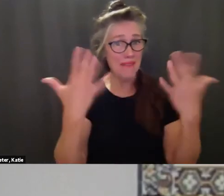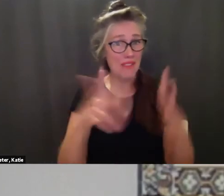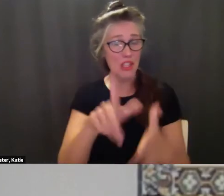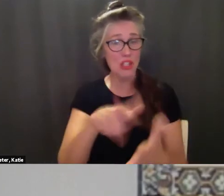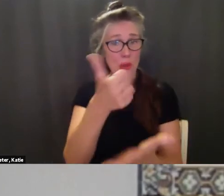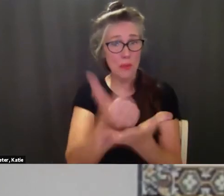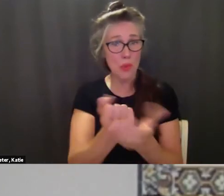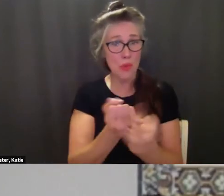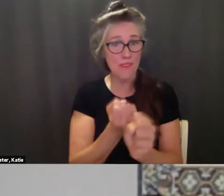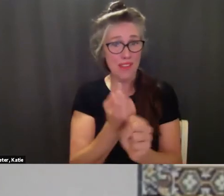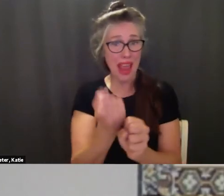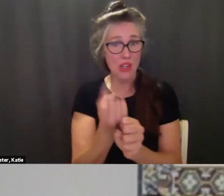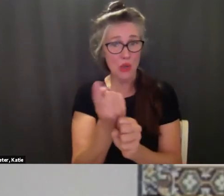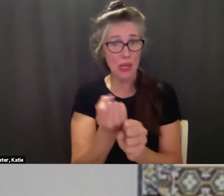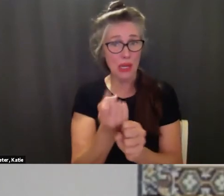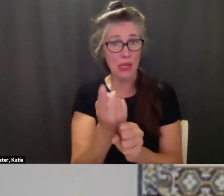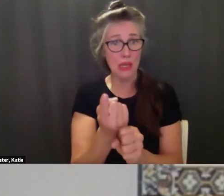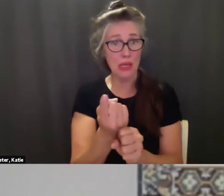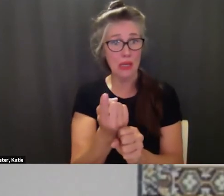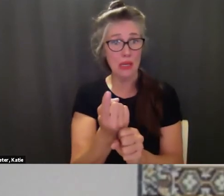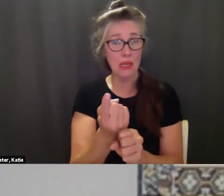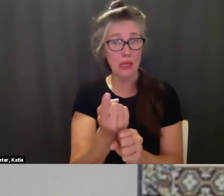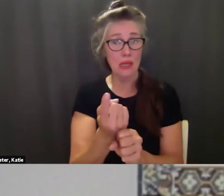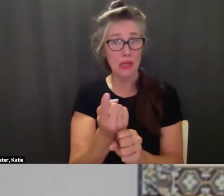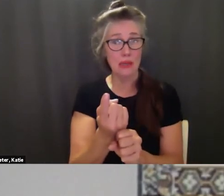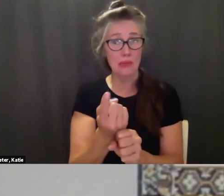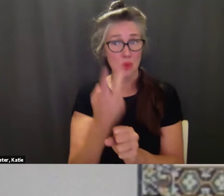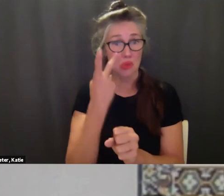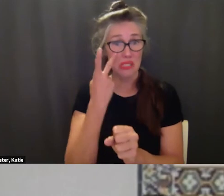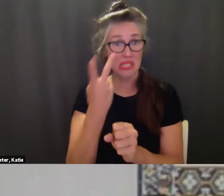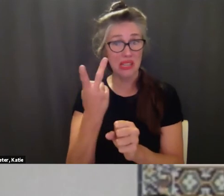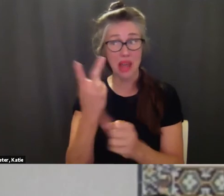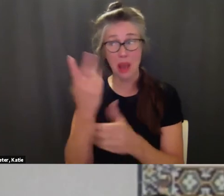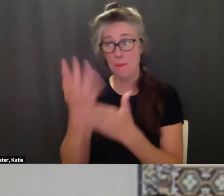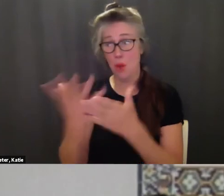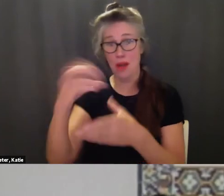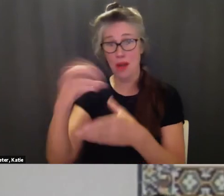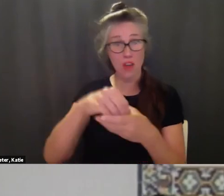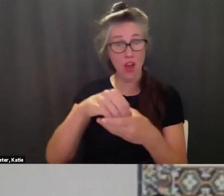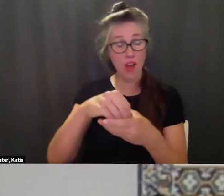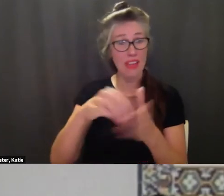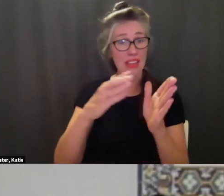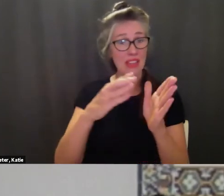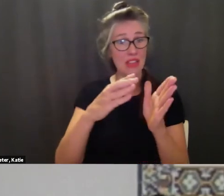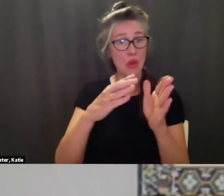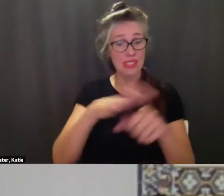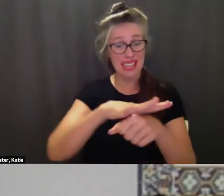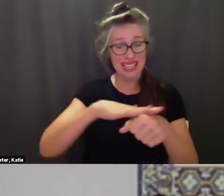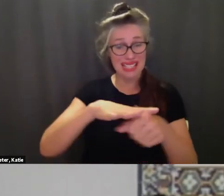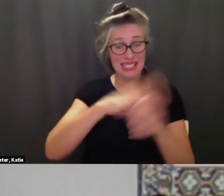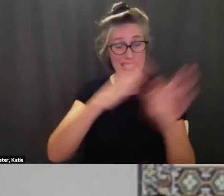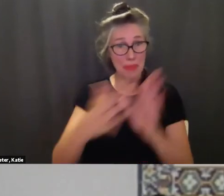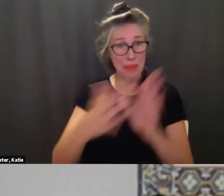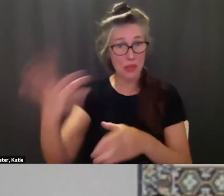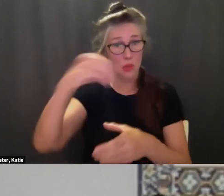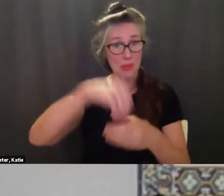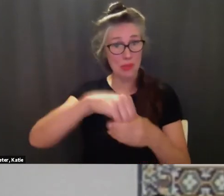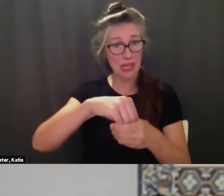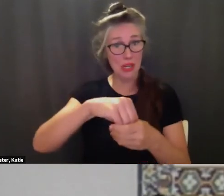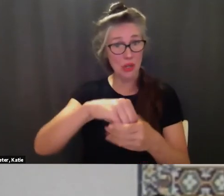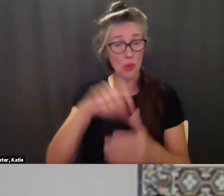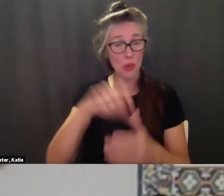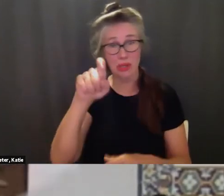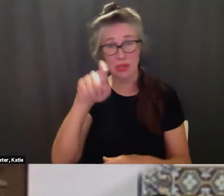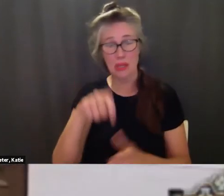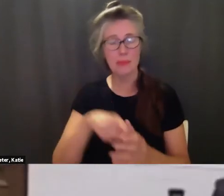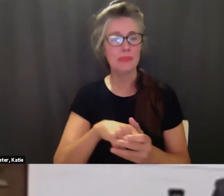annually? That we're looking at, and will we see part of this in those site plans? Will it be included in that? The idea